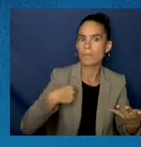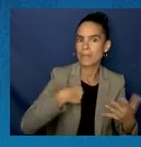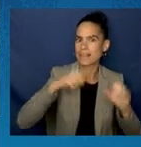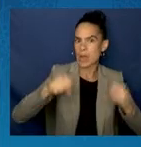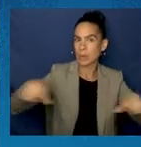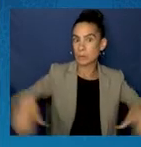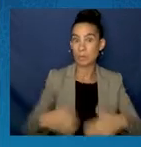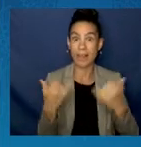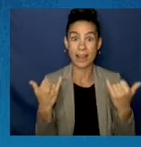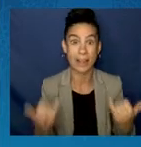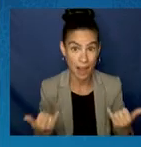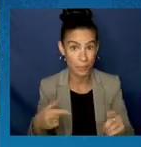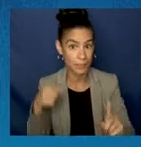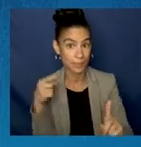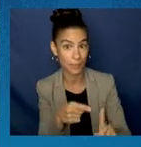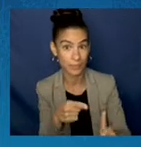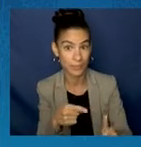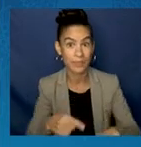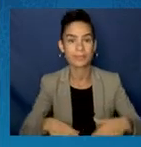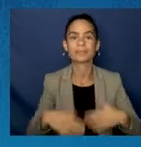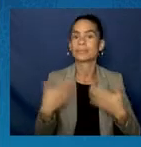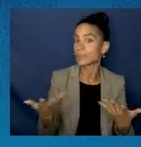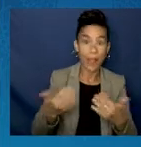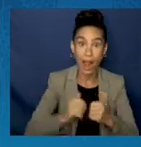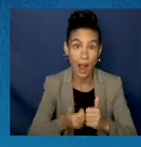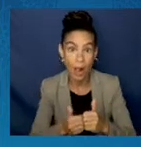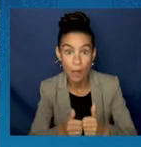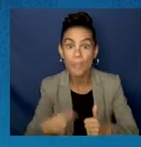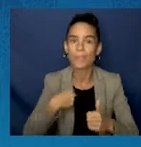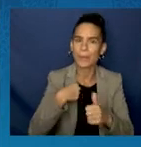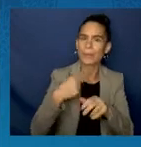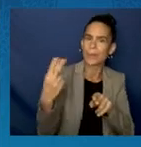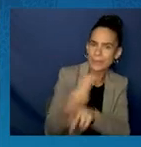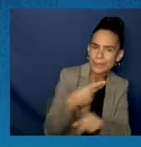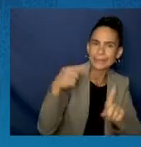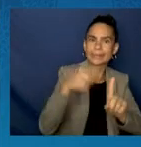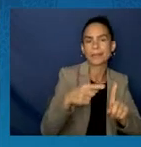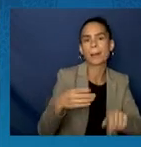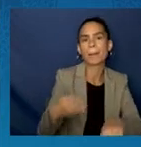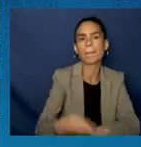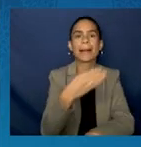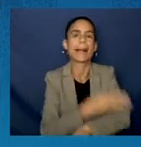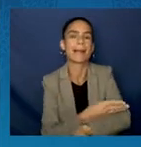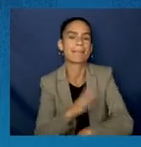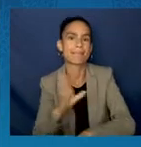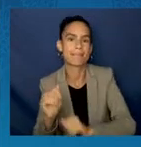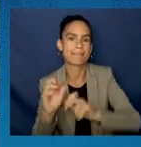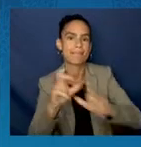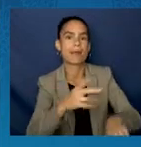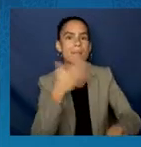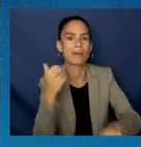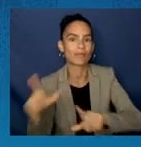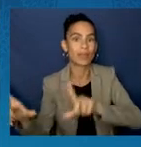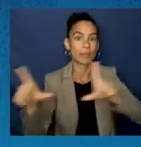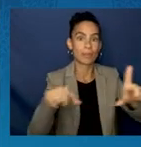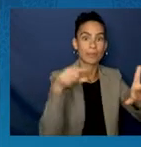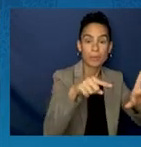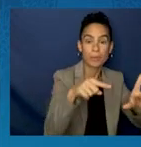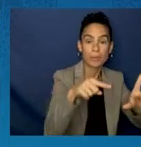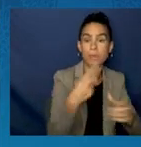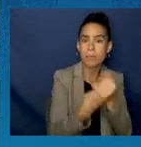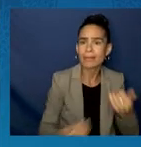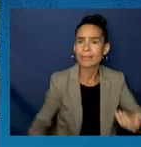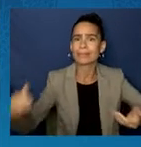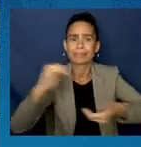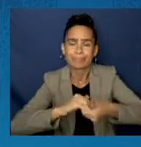Build Back Better framework coupled with the bipartisan infrastructure deal. And I'm so proud that mayors